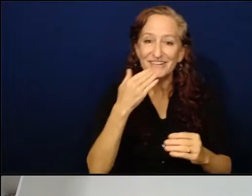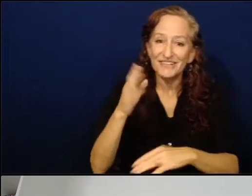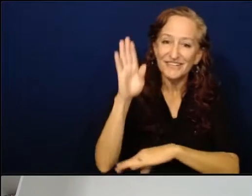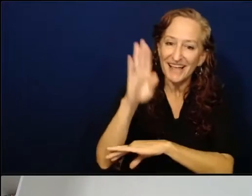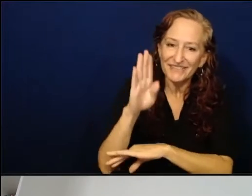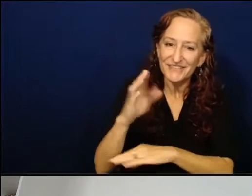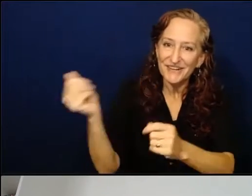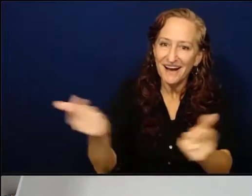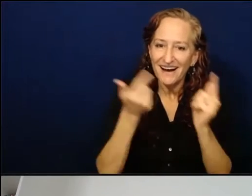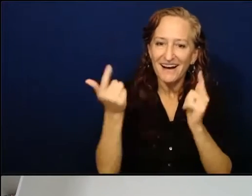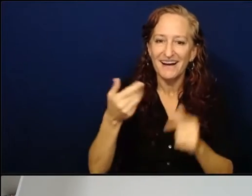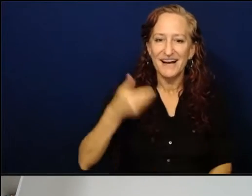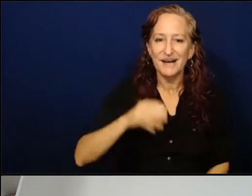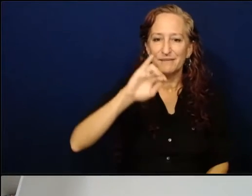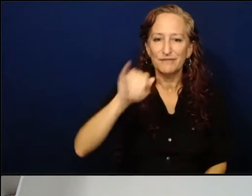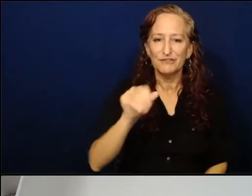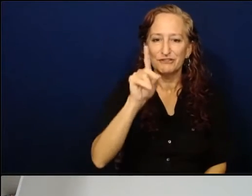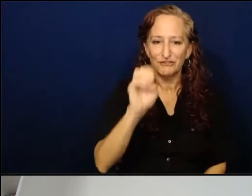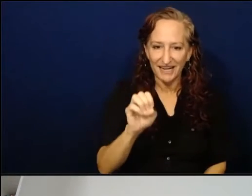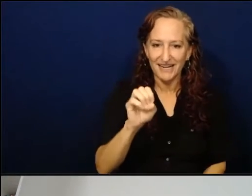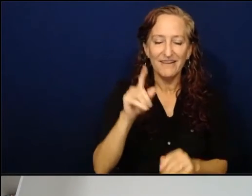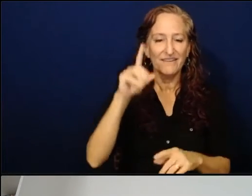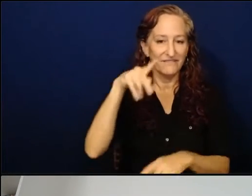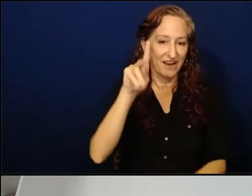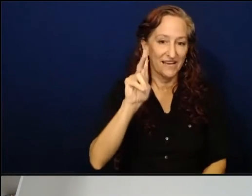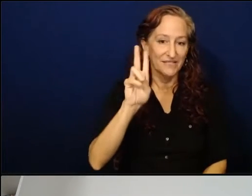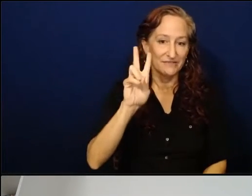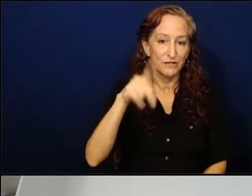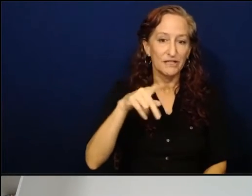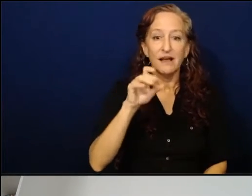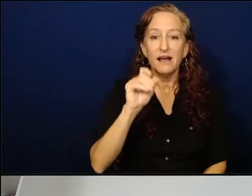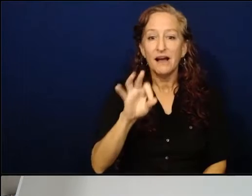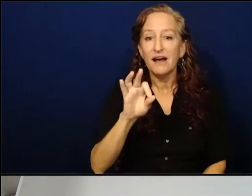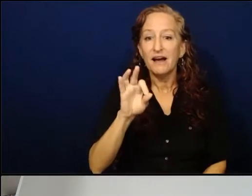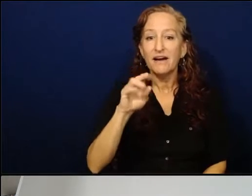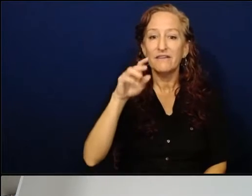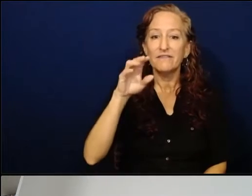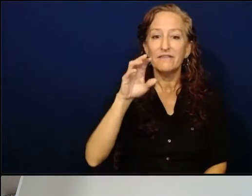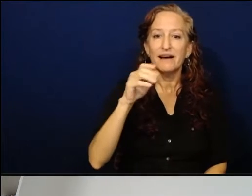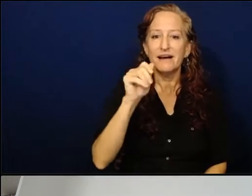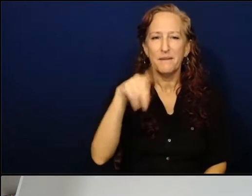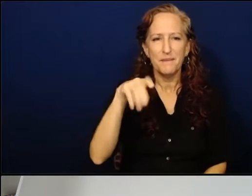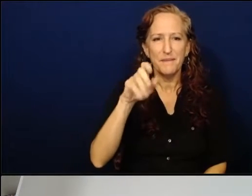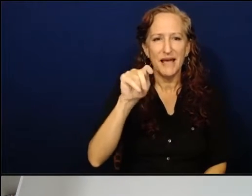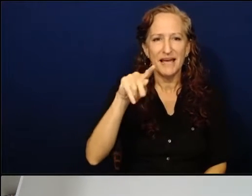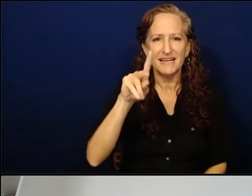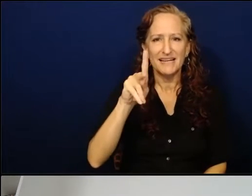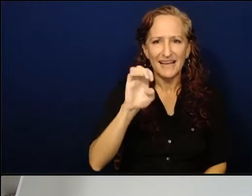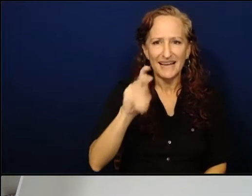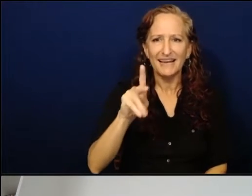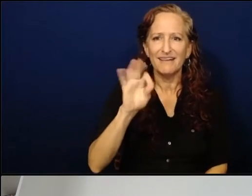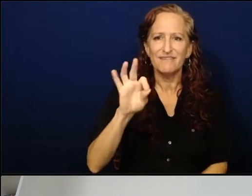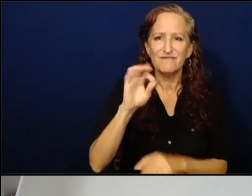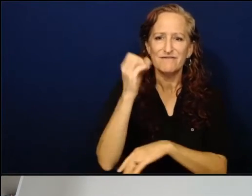everyone. I am Jade Floyd, Vice President of Communications at the Case and Pet Network and Revolution. It's my delight today to welcome these three